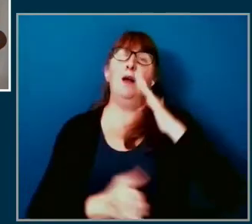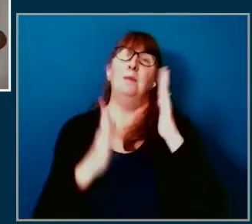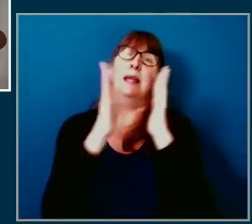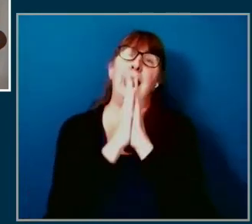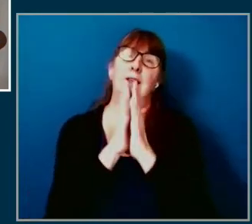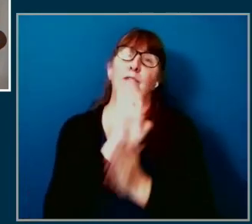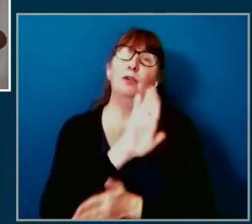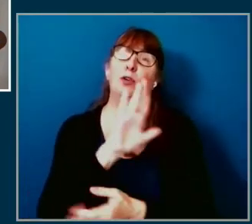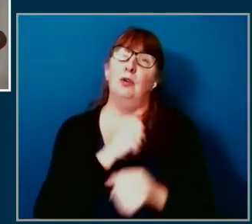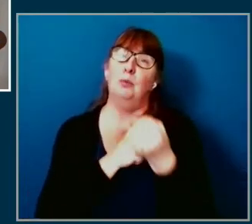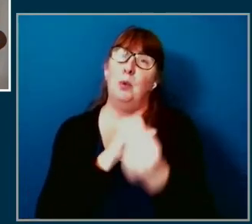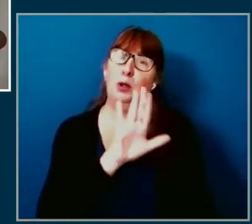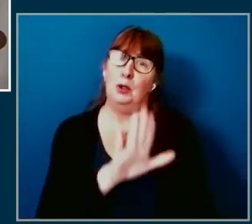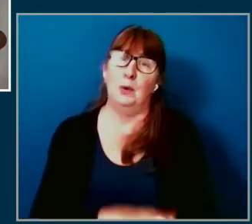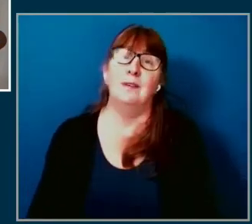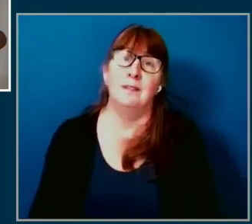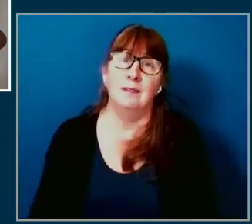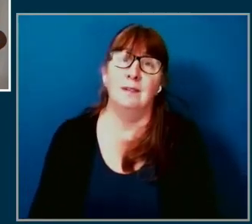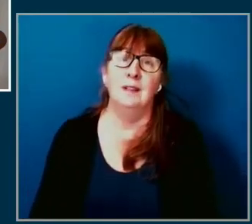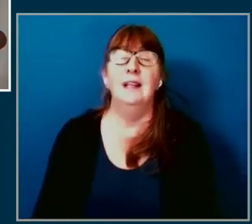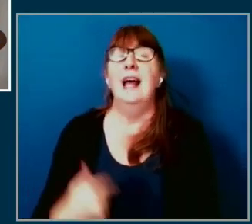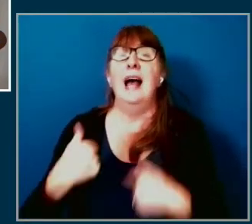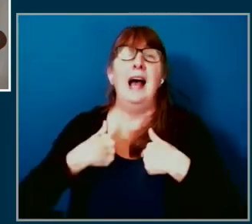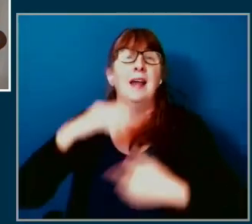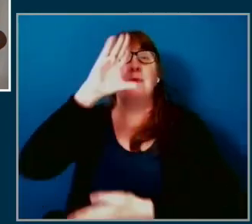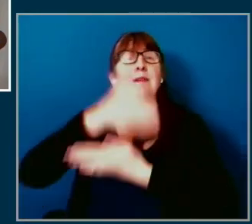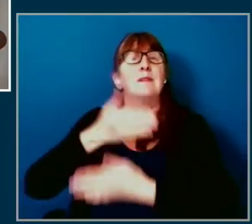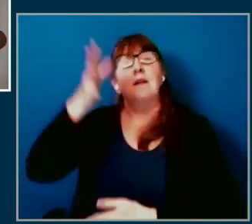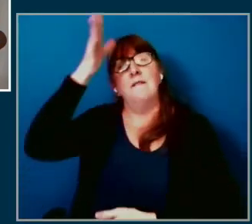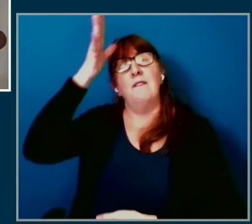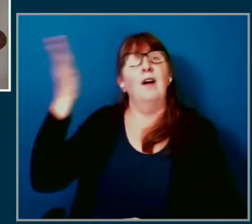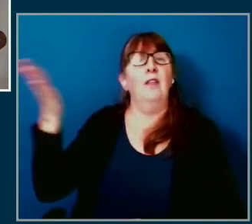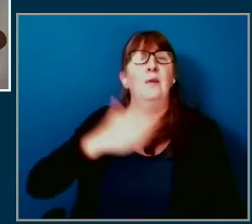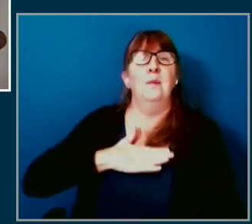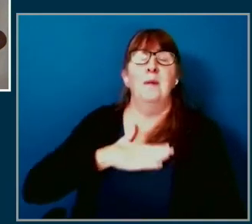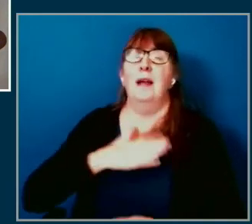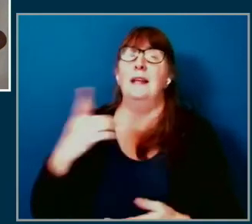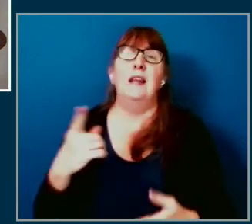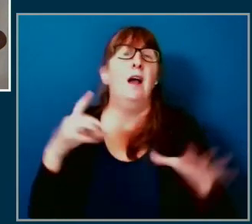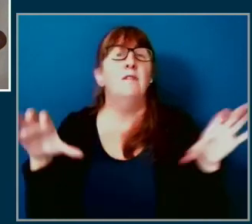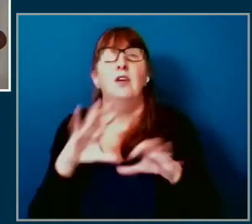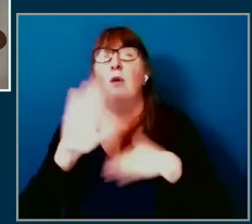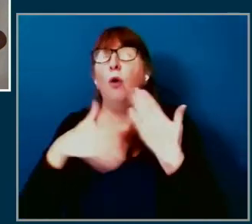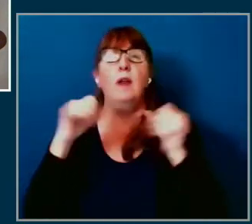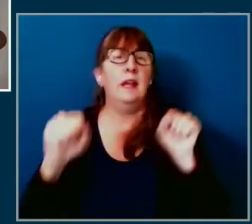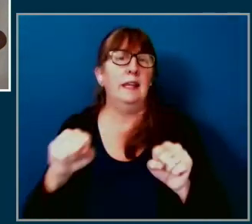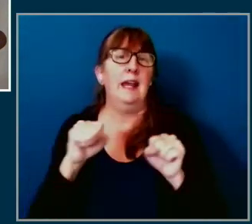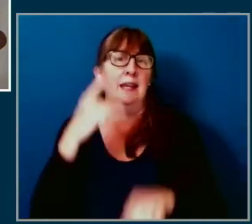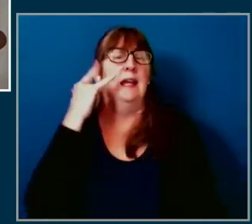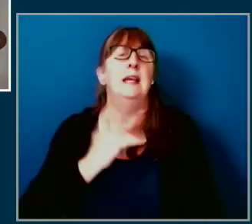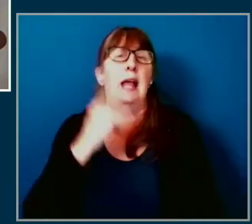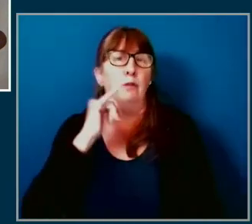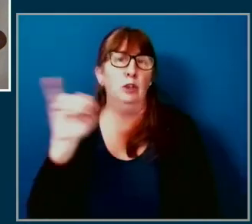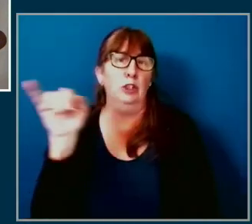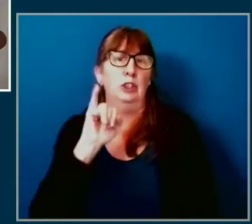am my father's son, and I am proud of what I've done as California's insurance commissioner. This is for you, Dad.